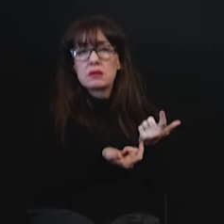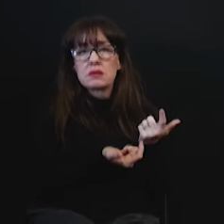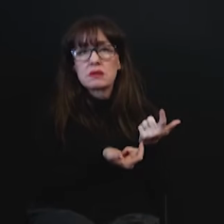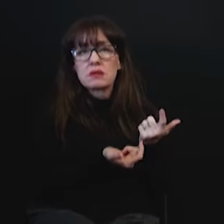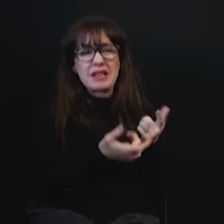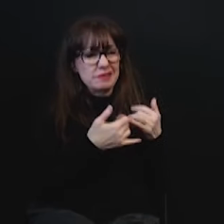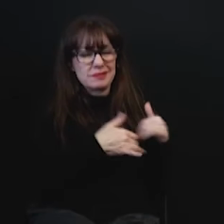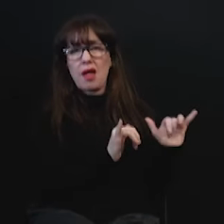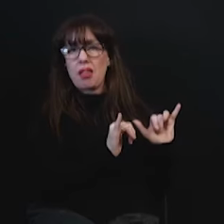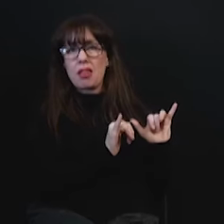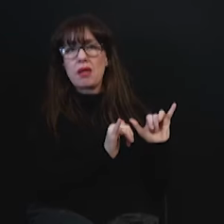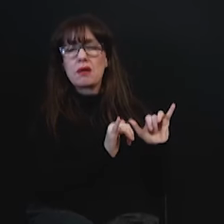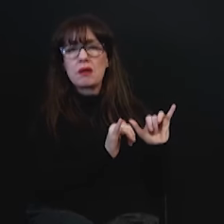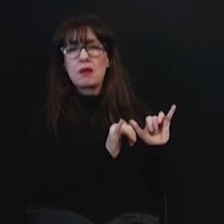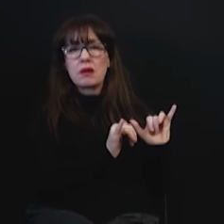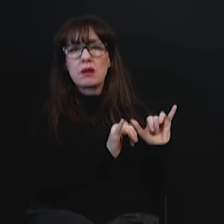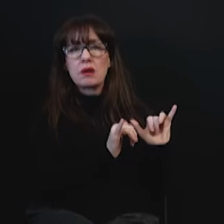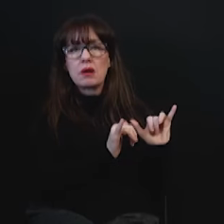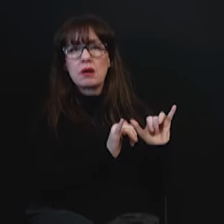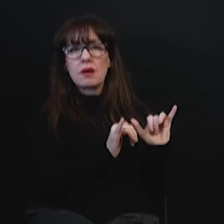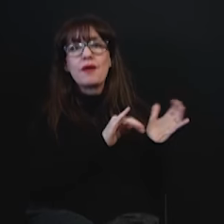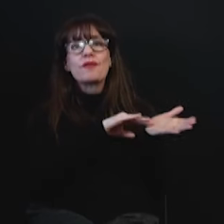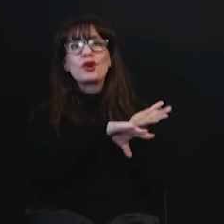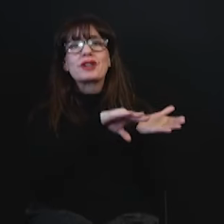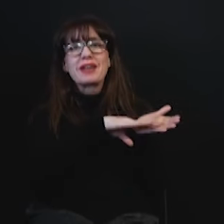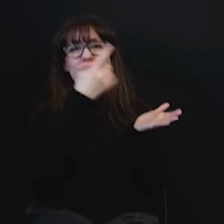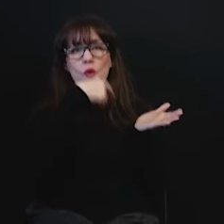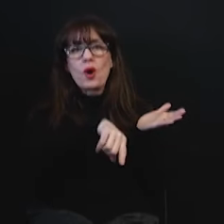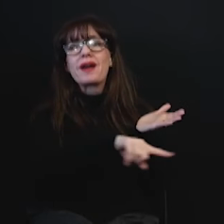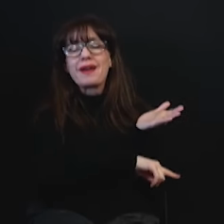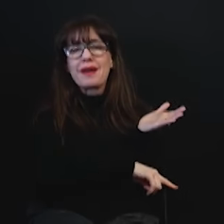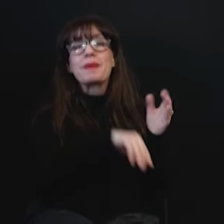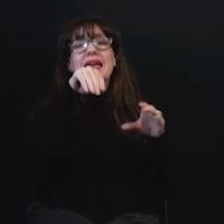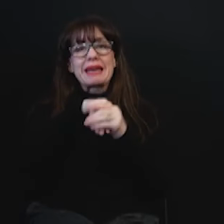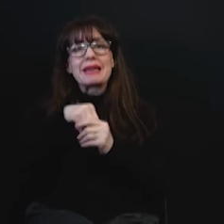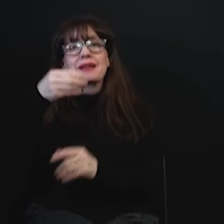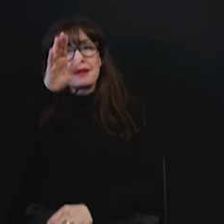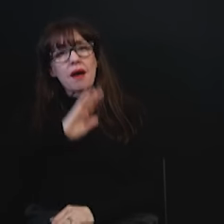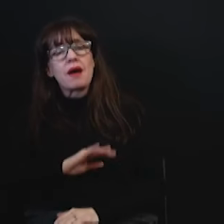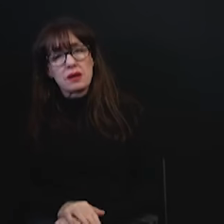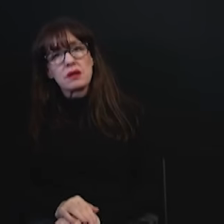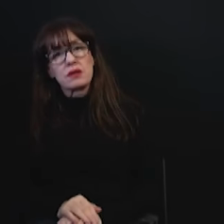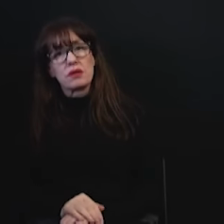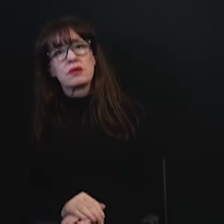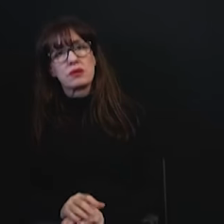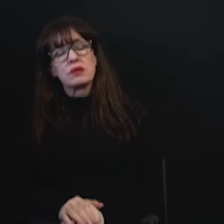there still was forgiveness for him in God.